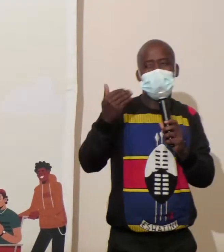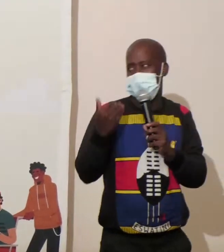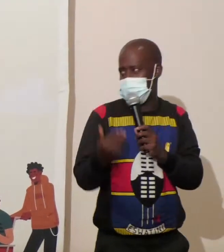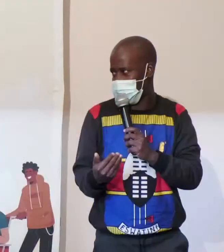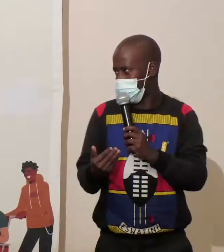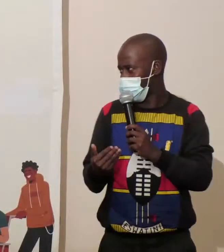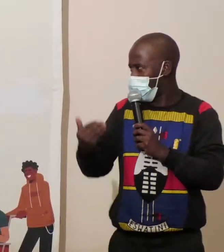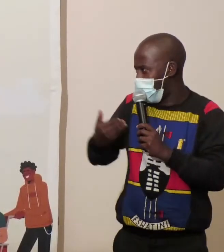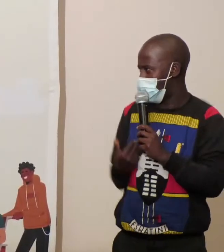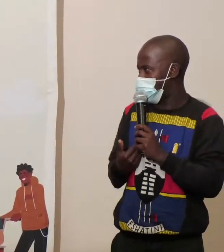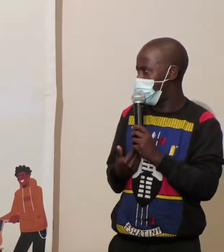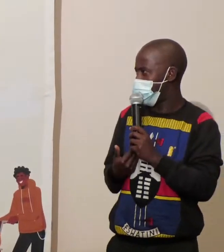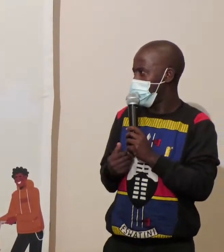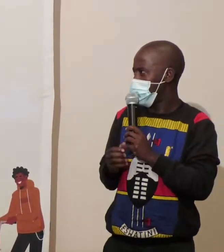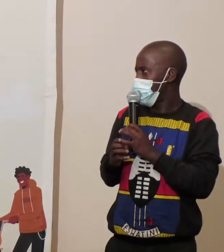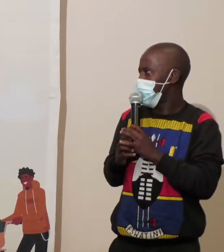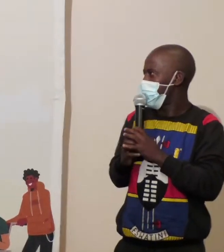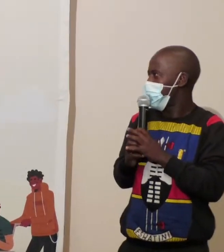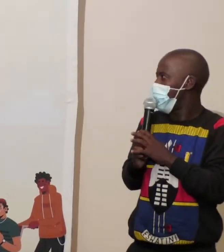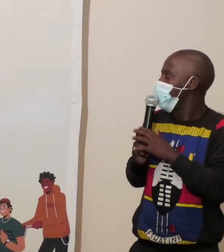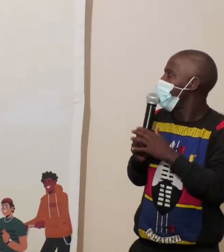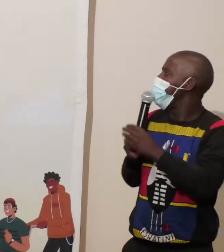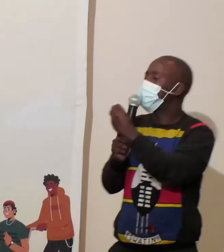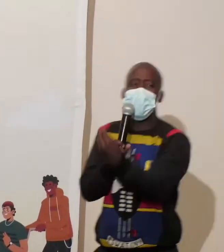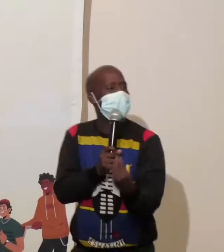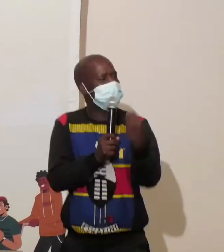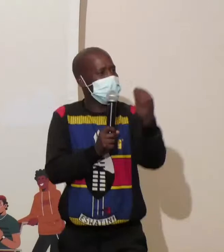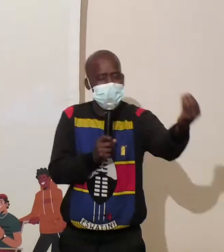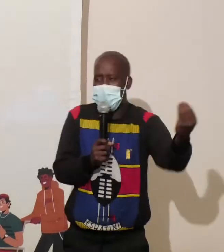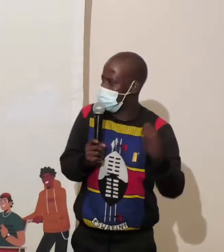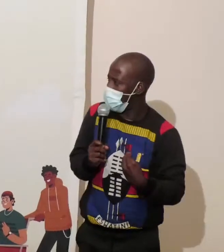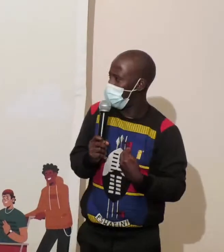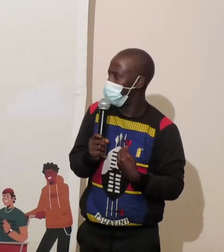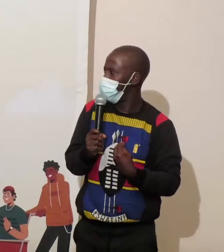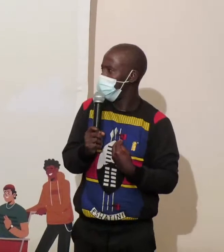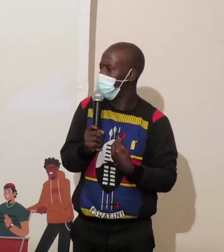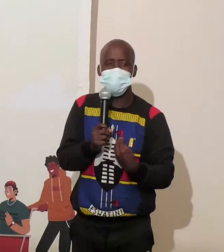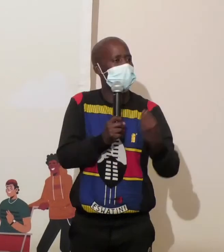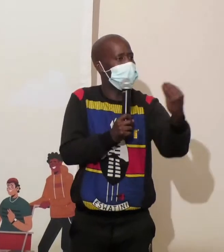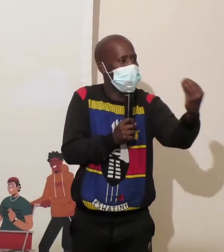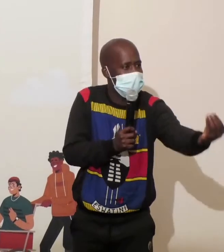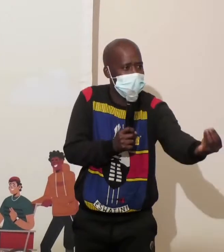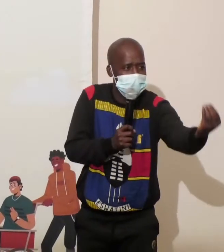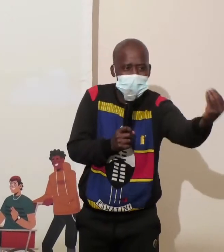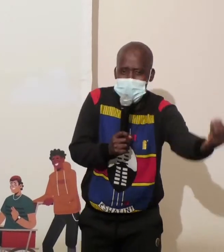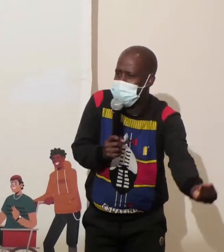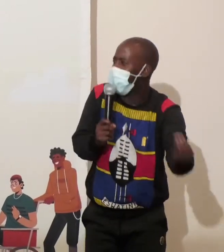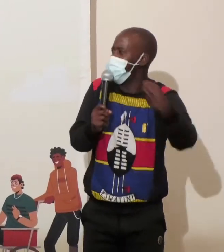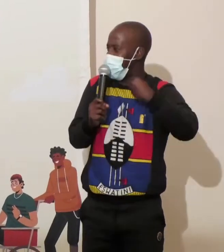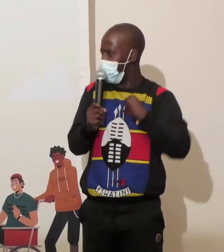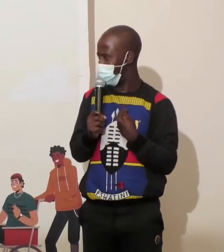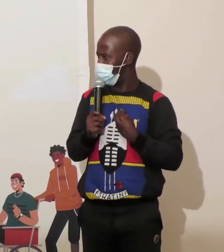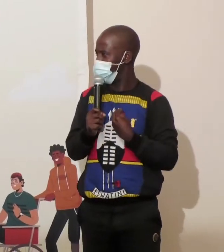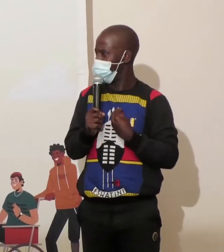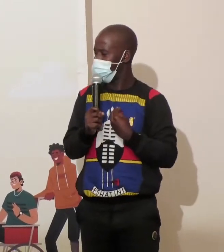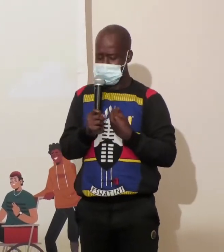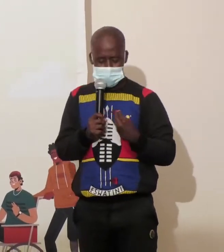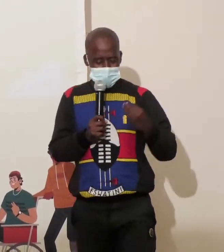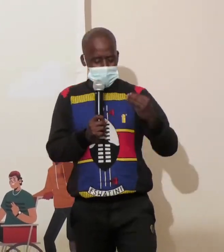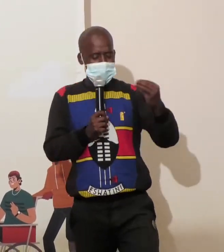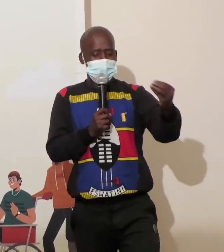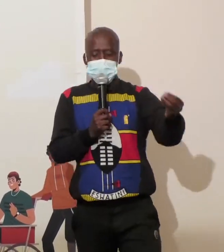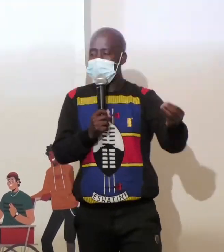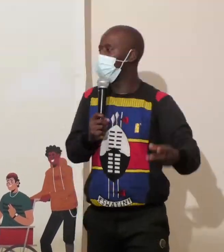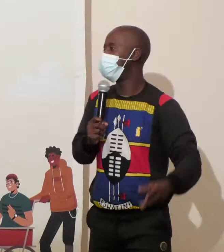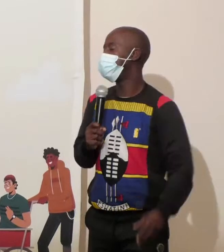ngicela ukuchaza. Silwana ngeke kwendeke wena. Ngicela ukuchaza. Uthi dokotela icolleague yami kanjani?